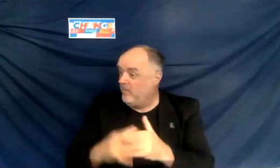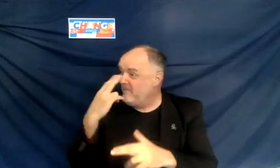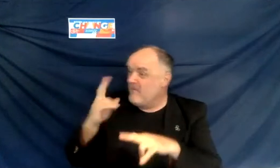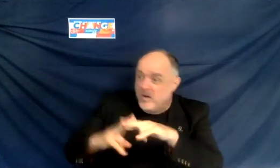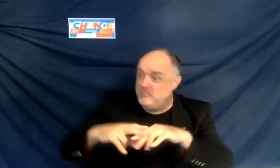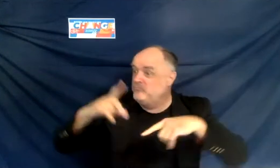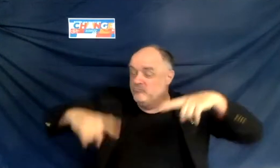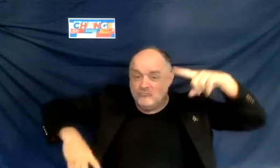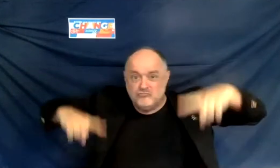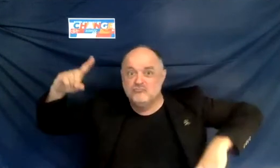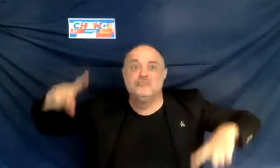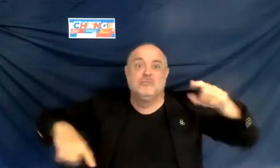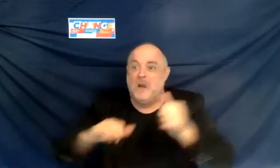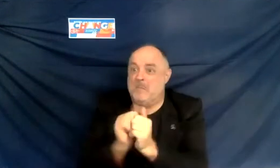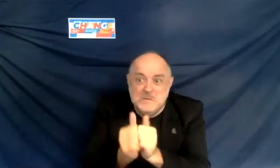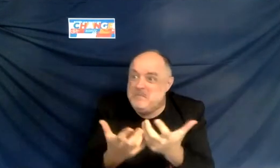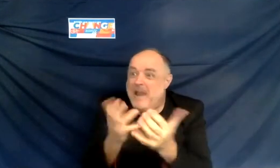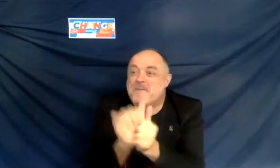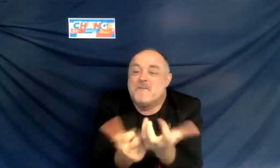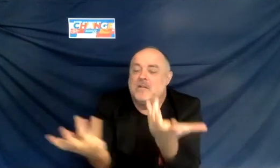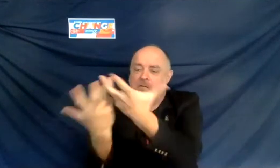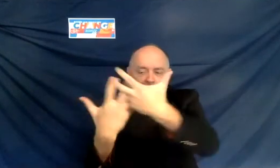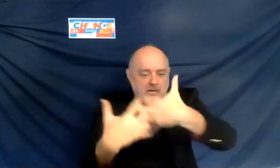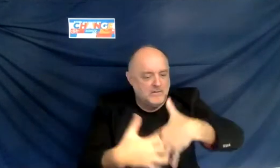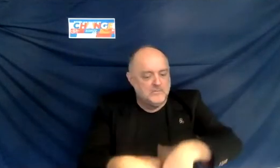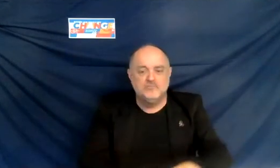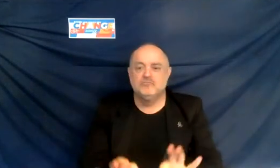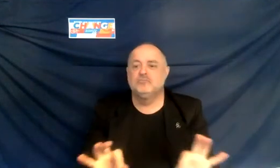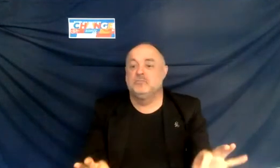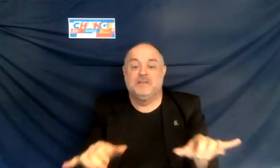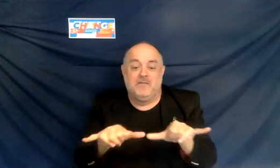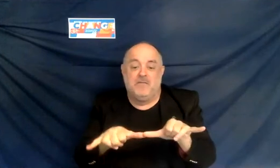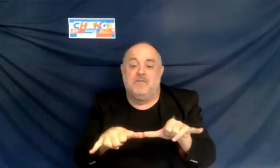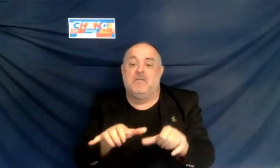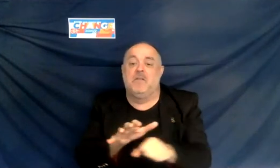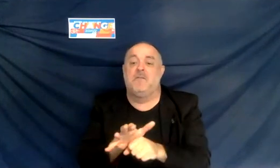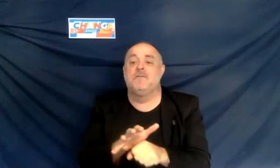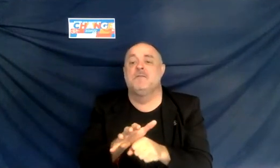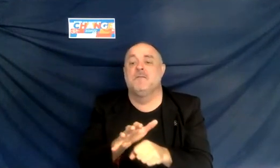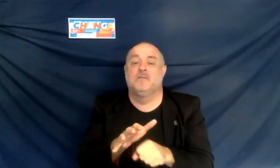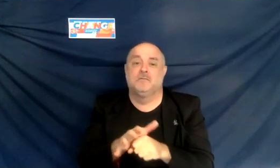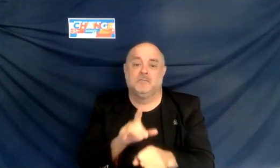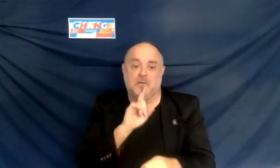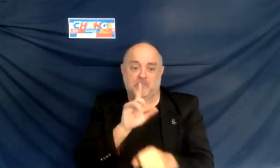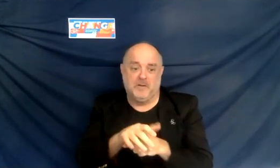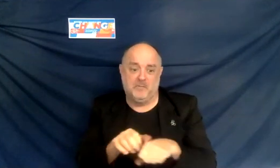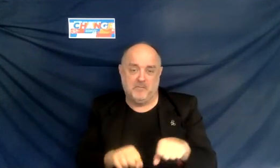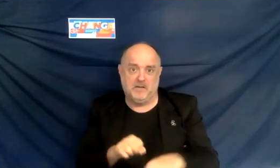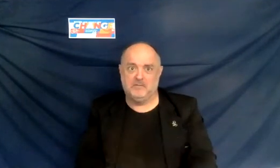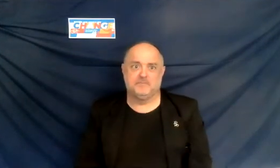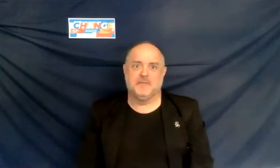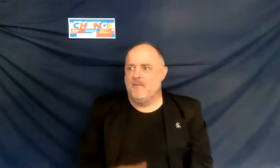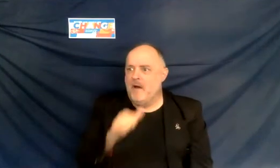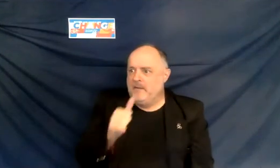Sunday ride, and it only works because that space is allocated, and it's not this kind of